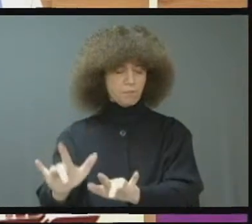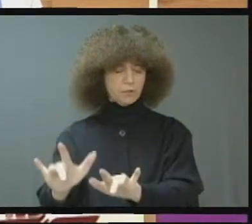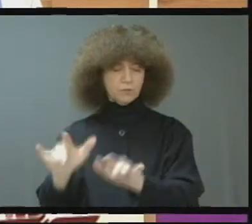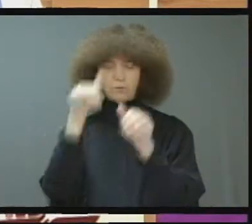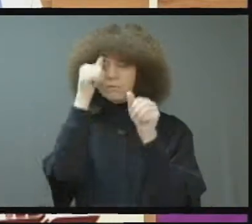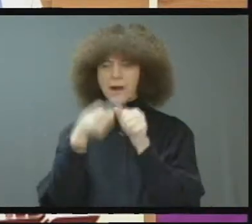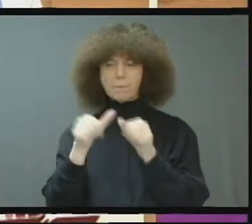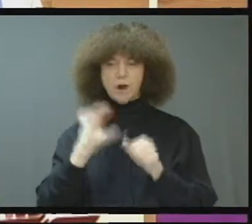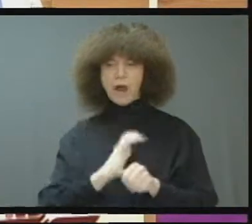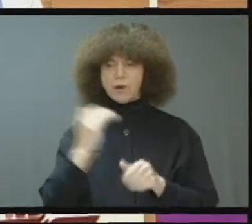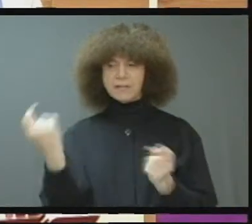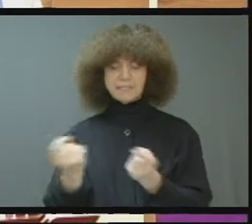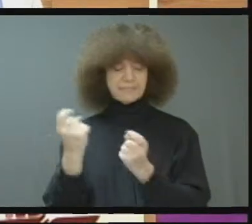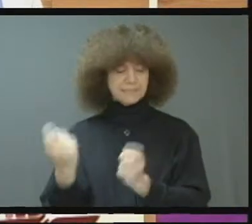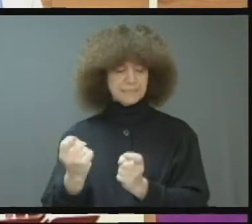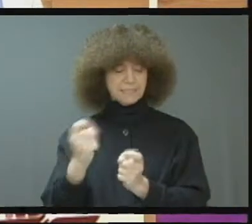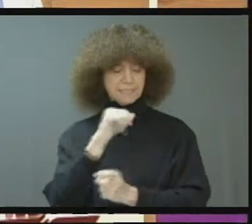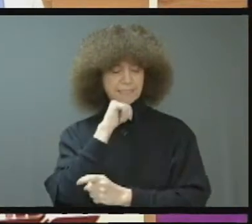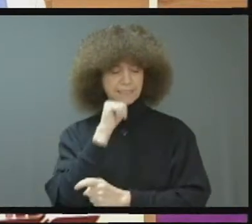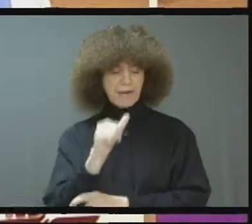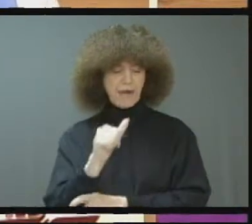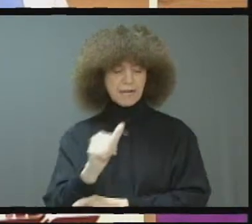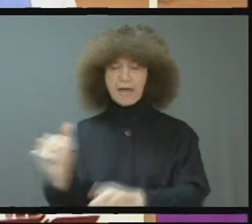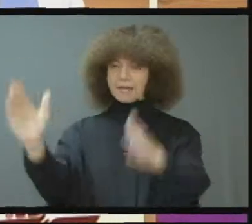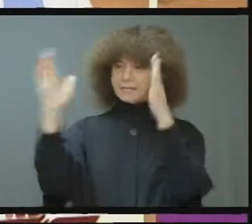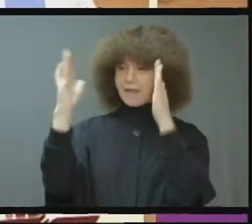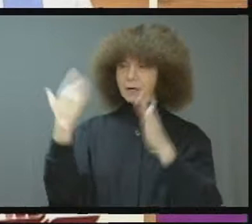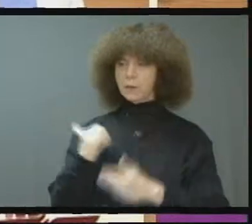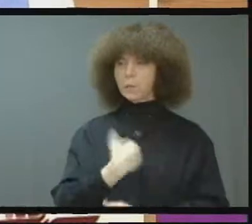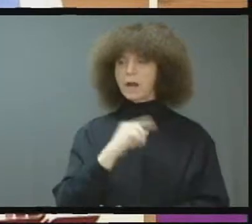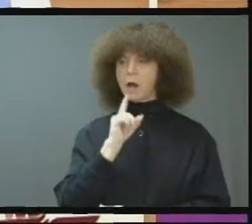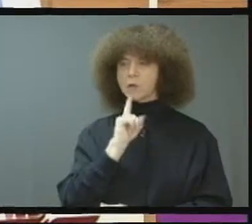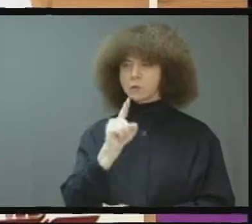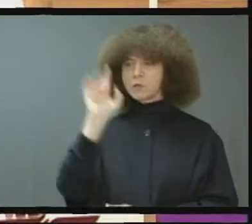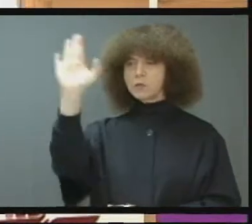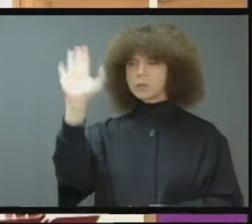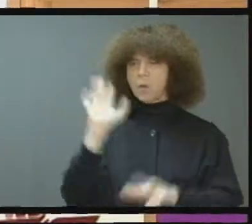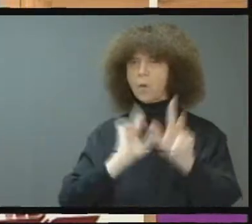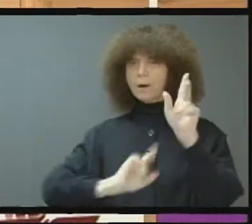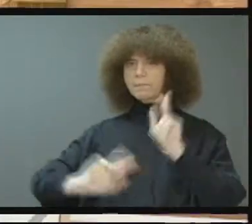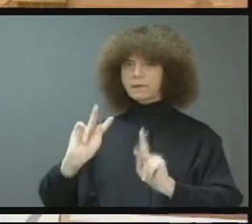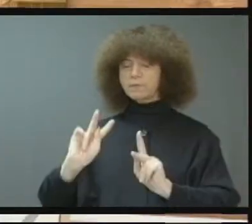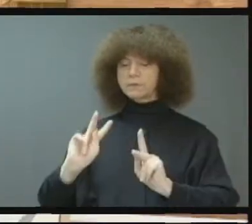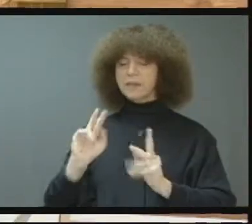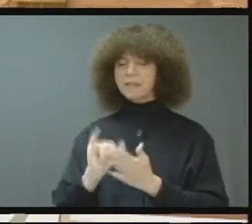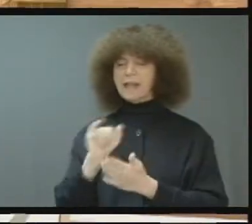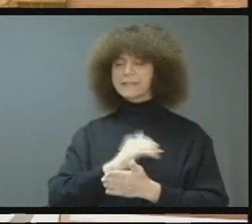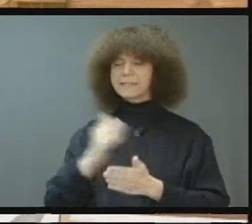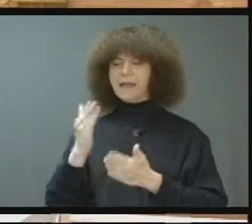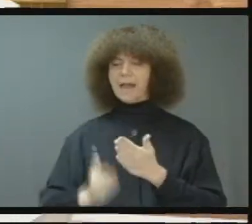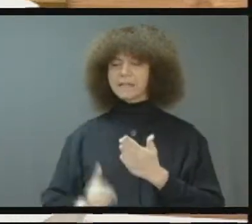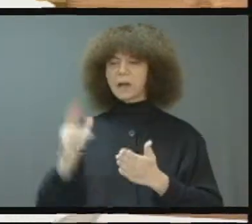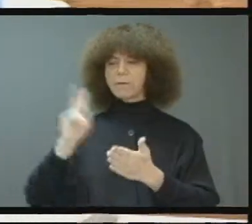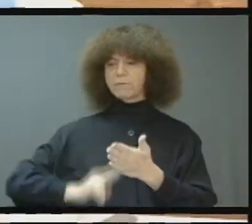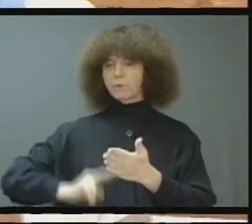us, we pray, for we are all your people. Thus endeth our text.